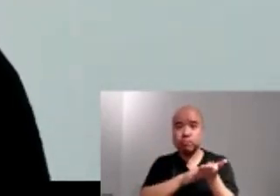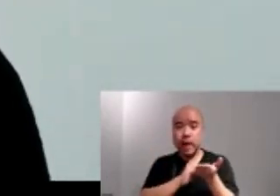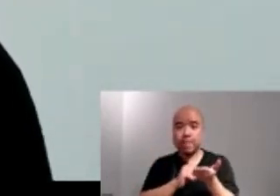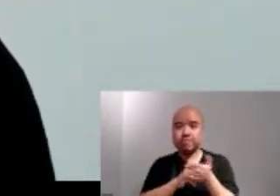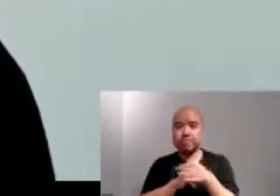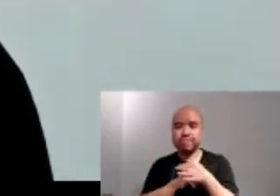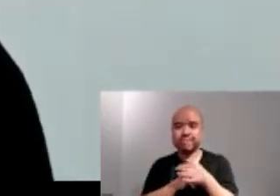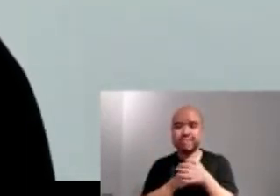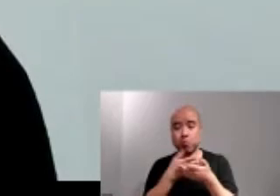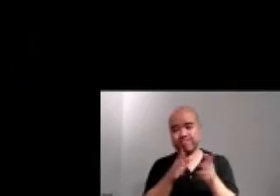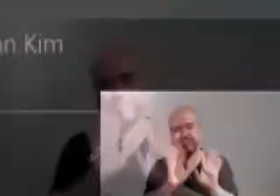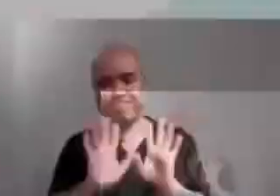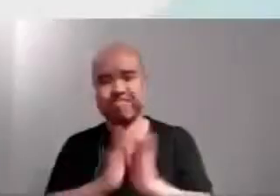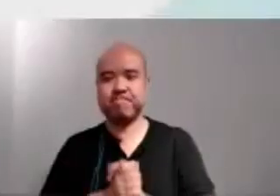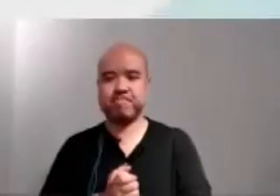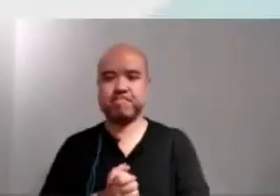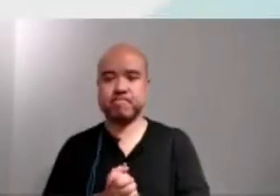then. Bye-bye.